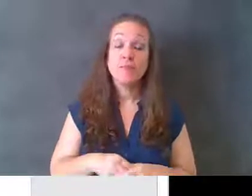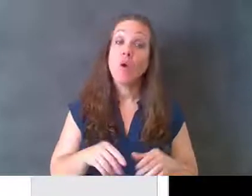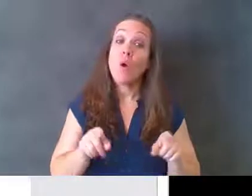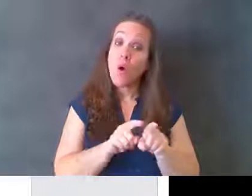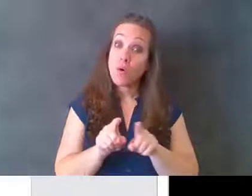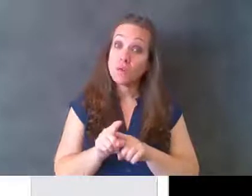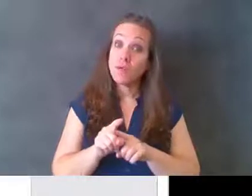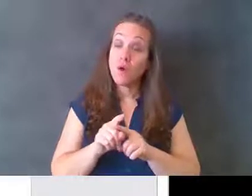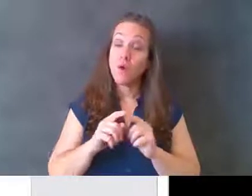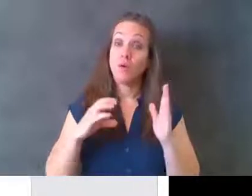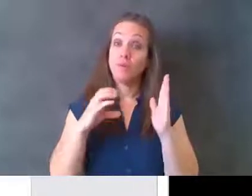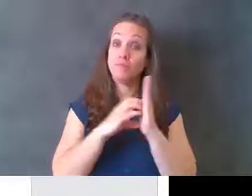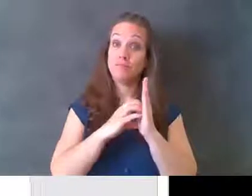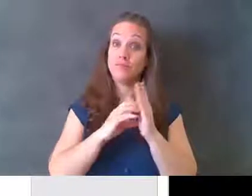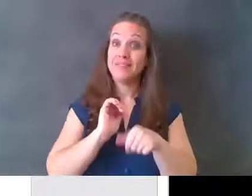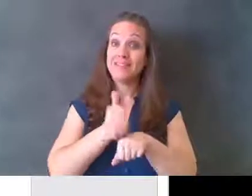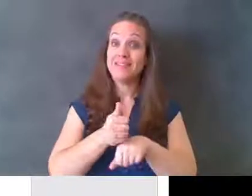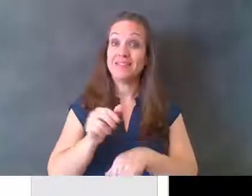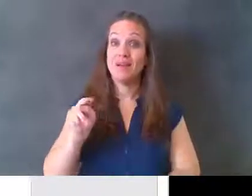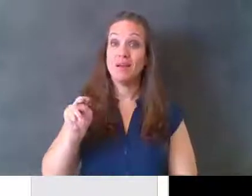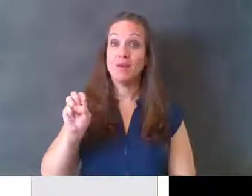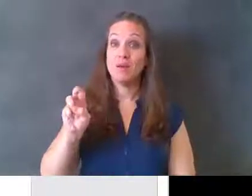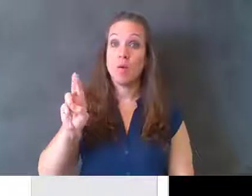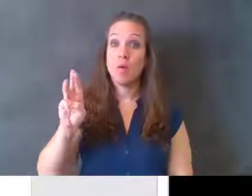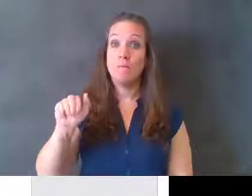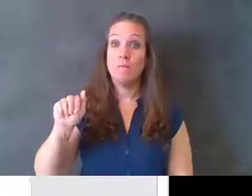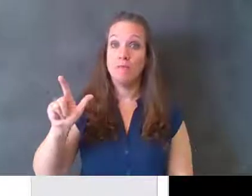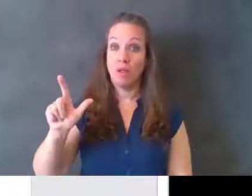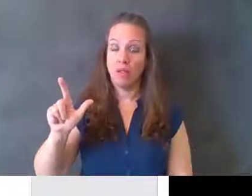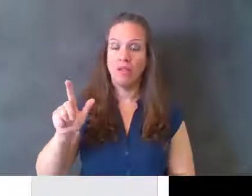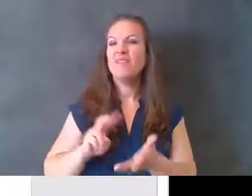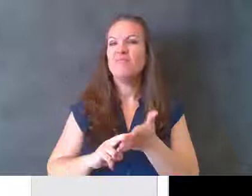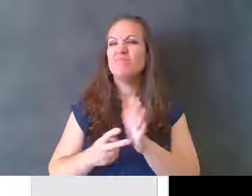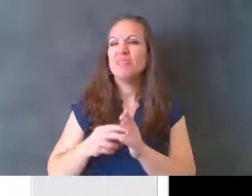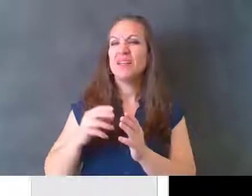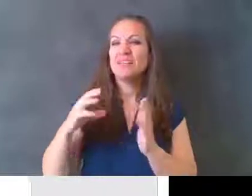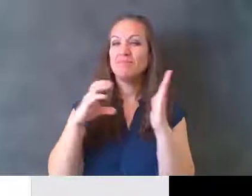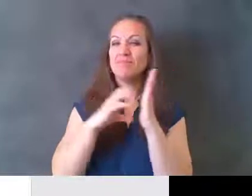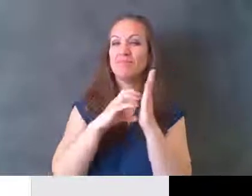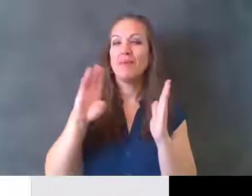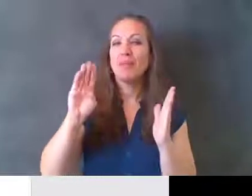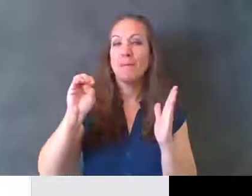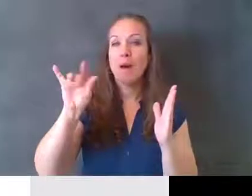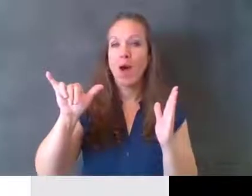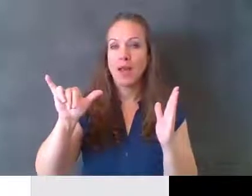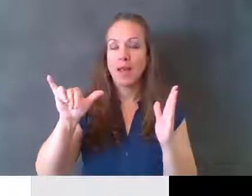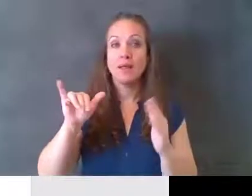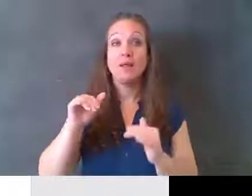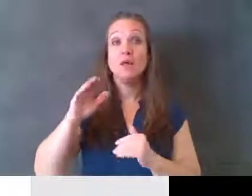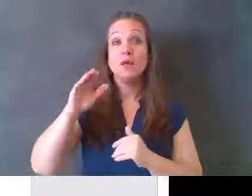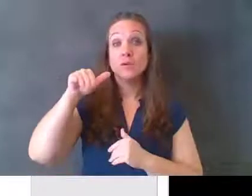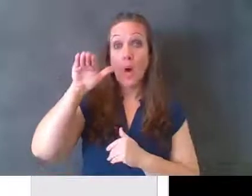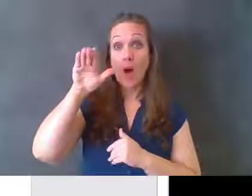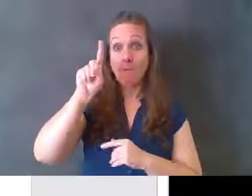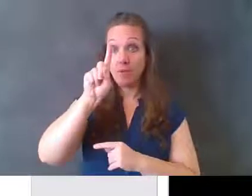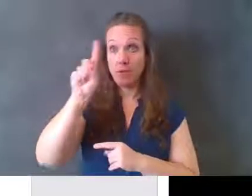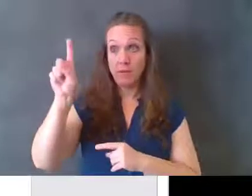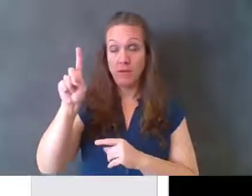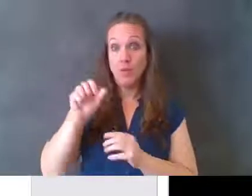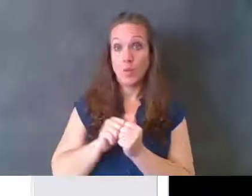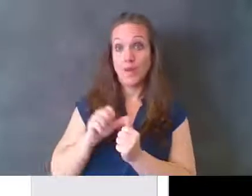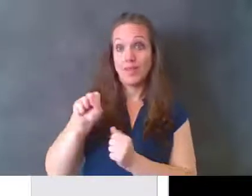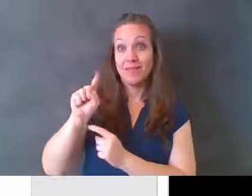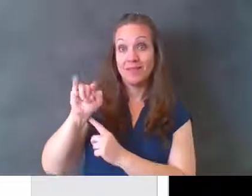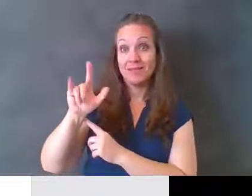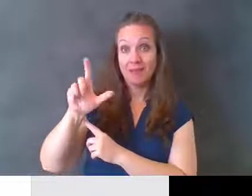So we can set the normal or body font using the styles. So I'm up on my style bar again, and I'm